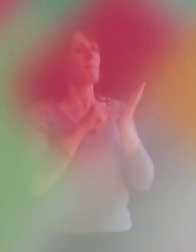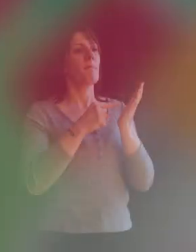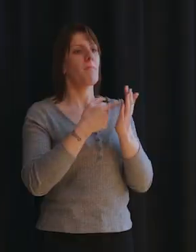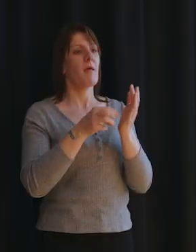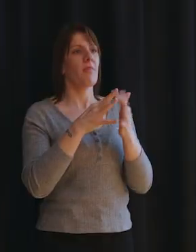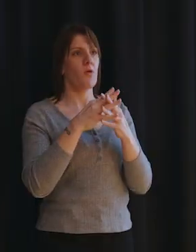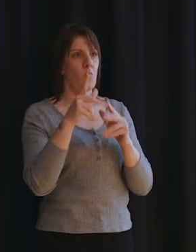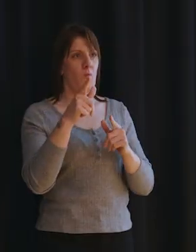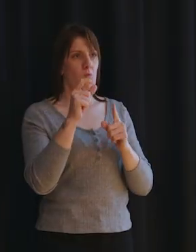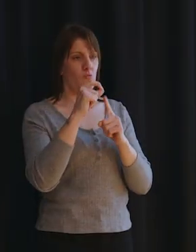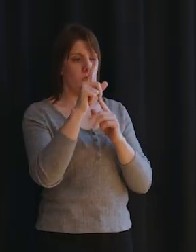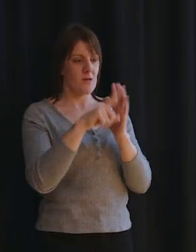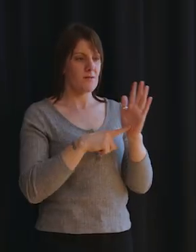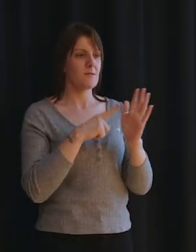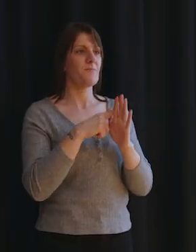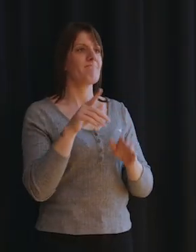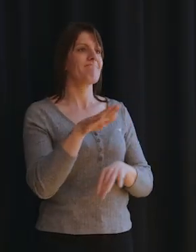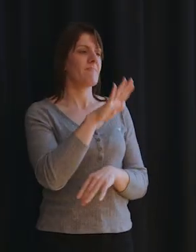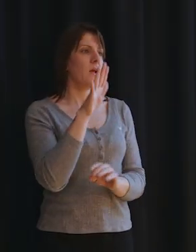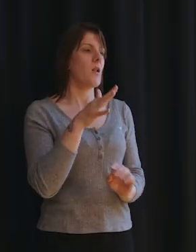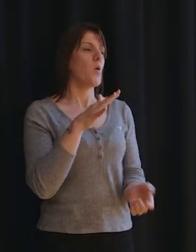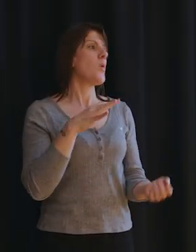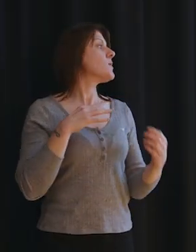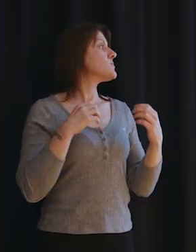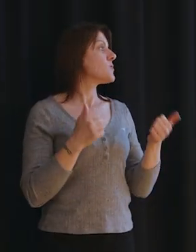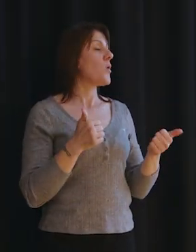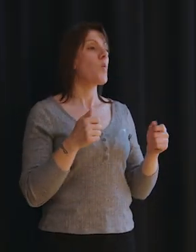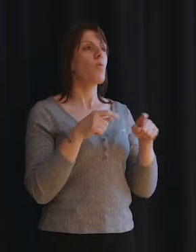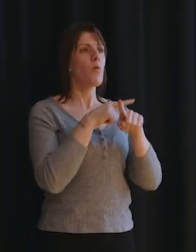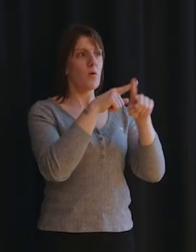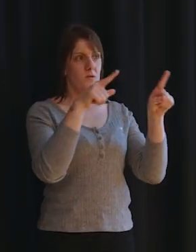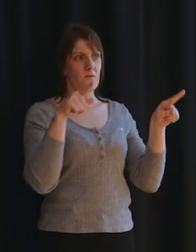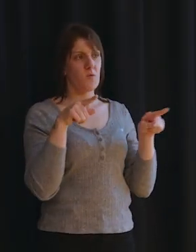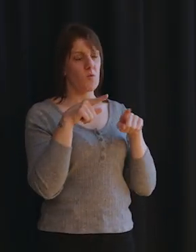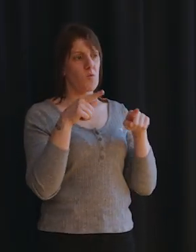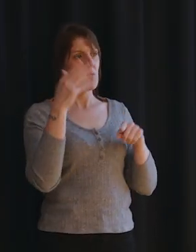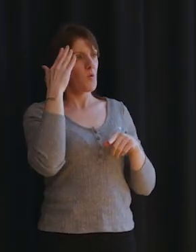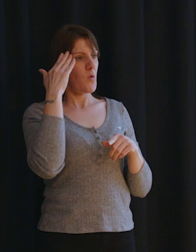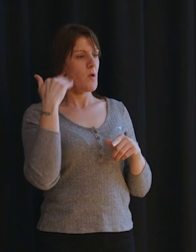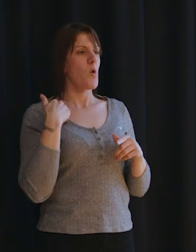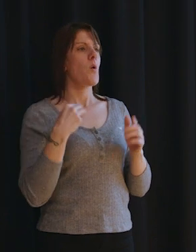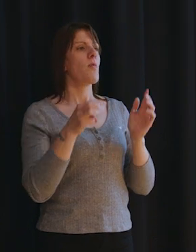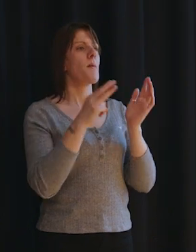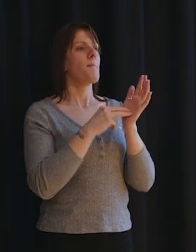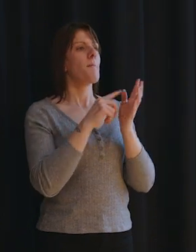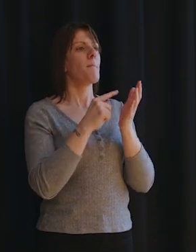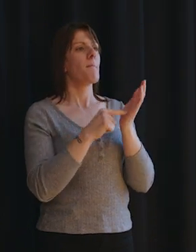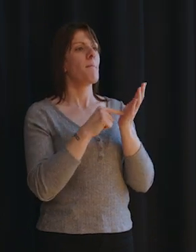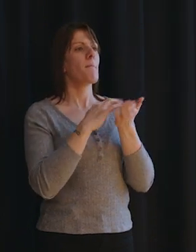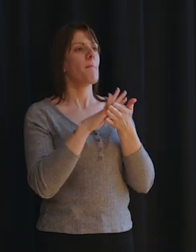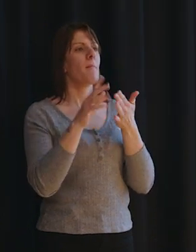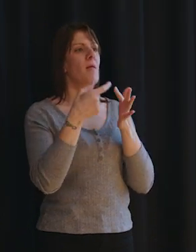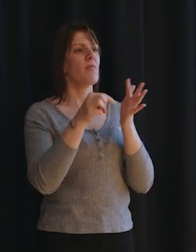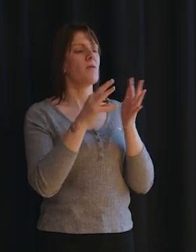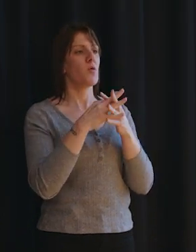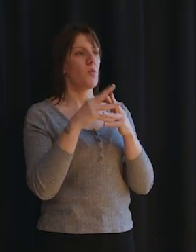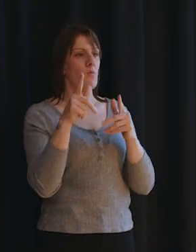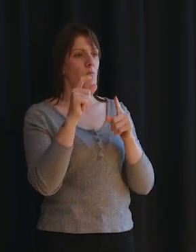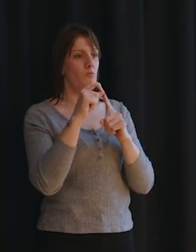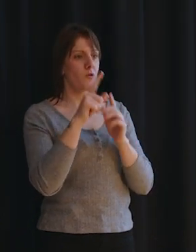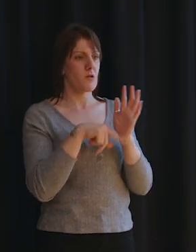Okay, hi everyone. So those of you who don't know, the Matthew Project is